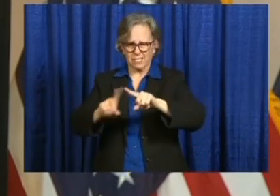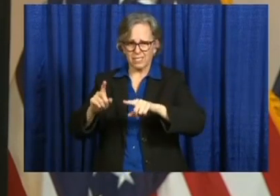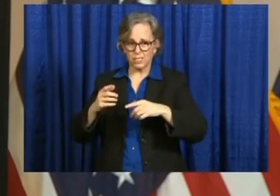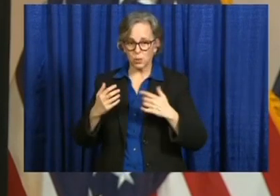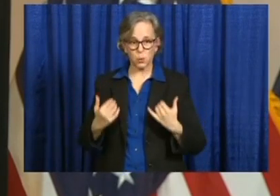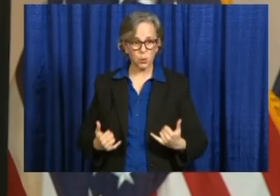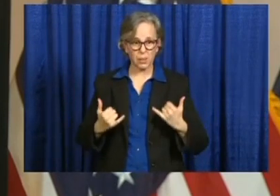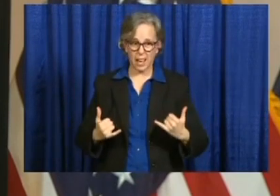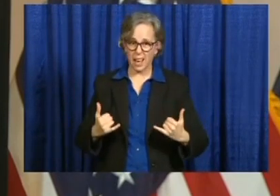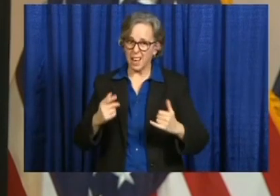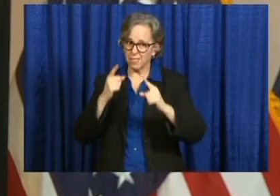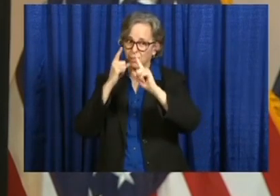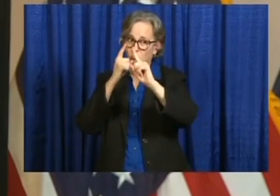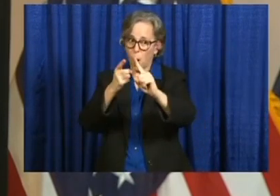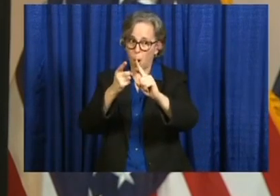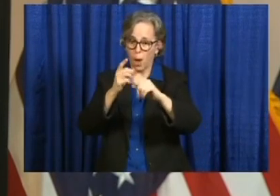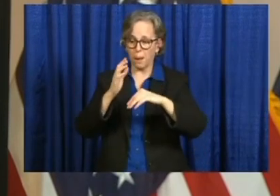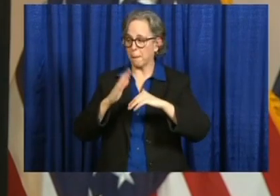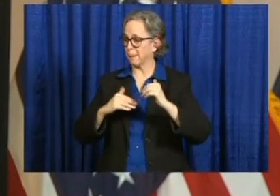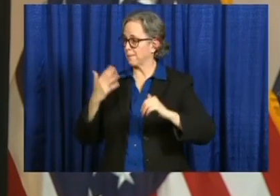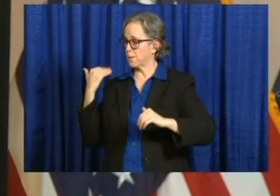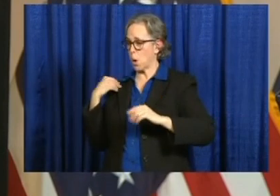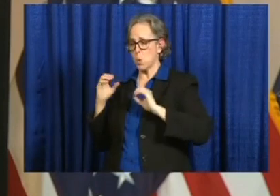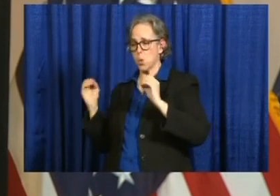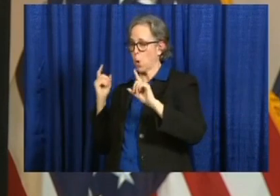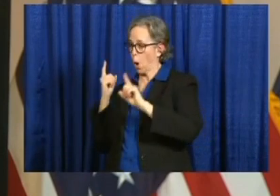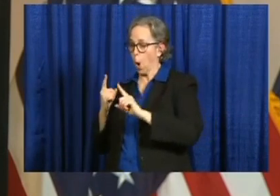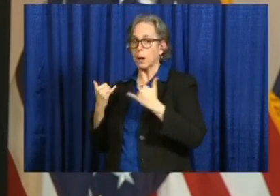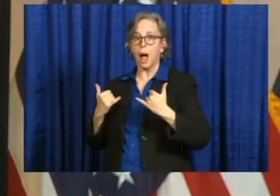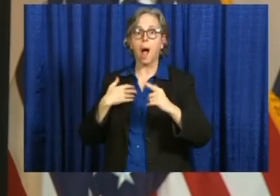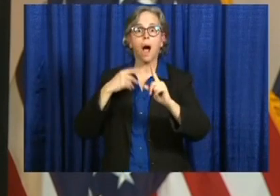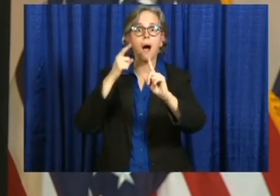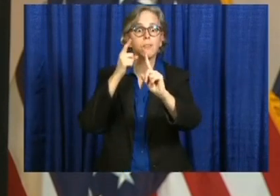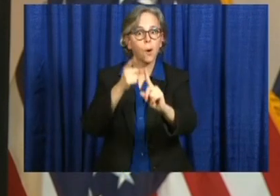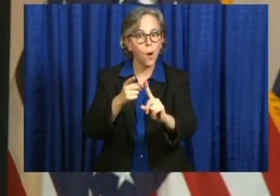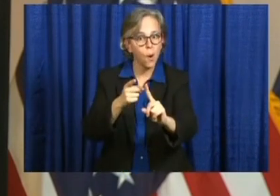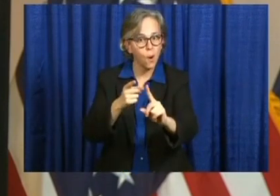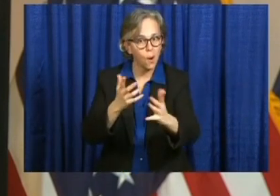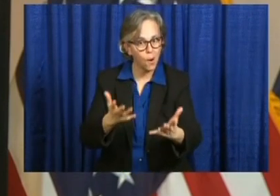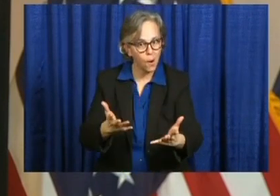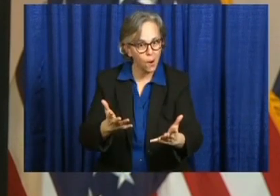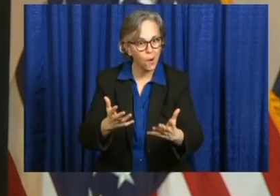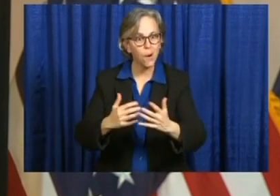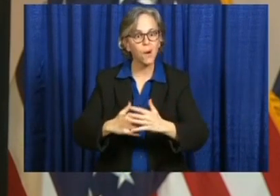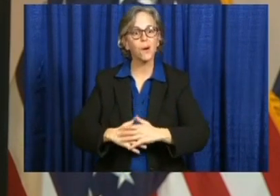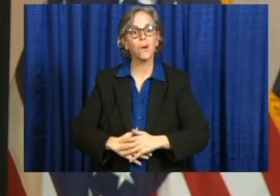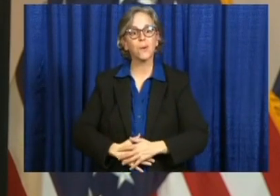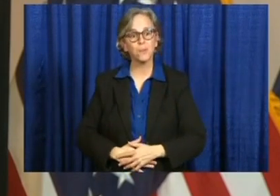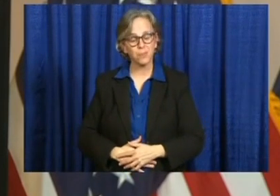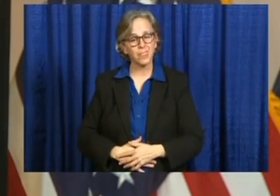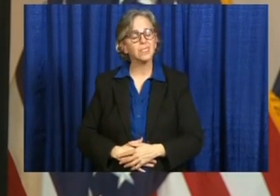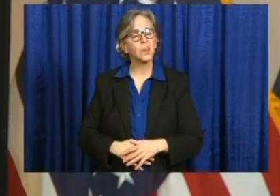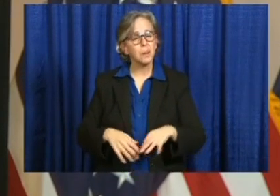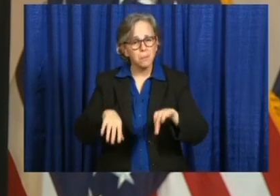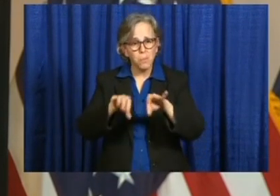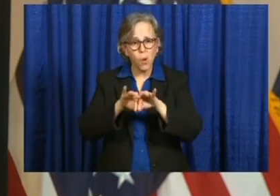And so some things that we need to pay attention to in creating some balance and wellness for ourselves here